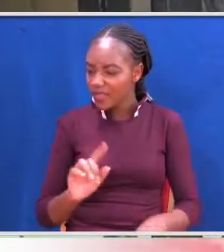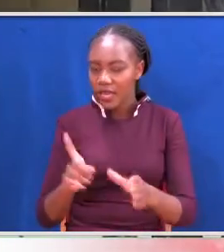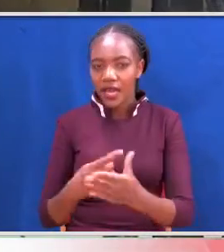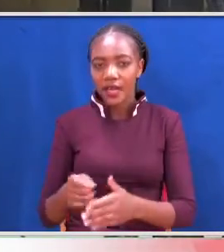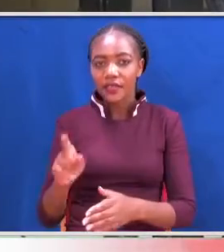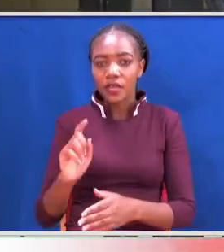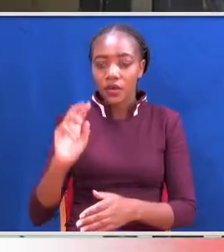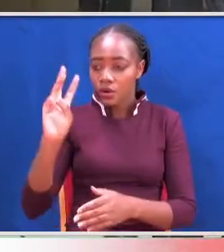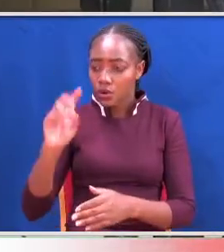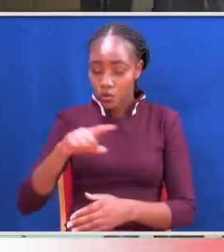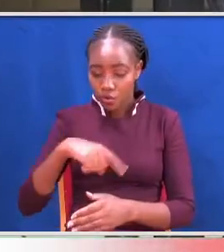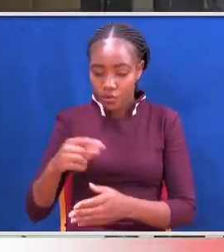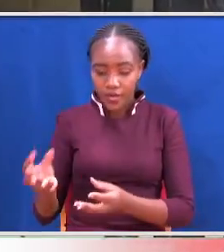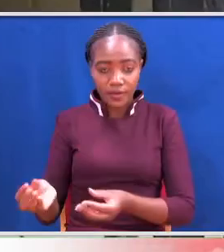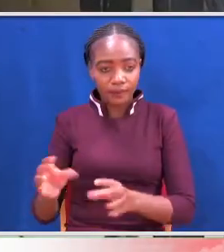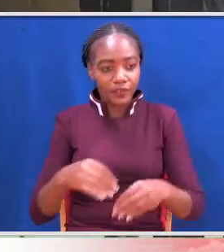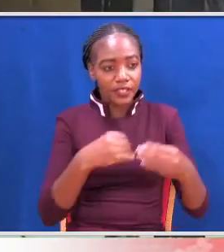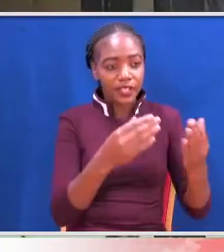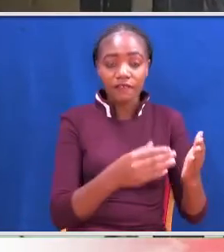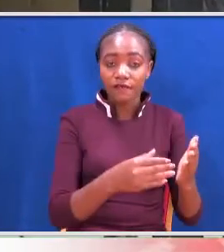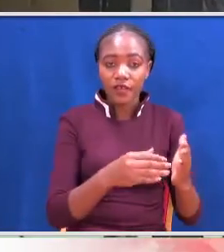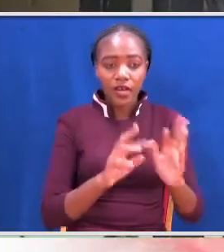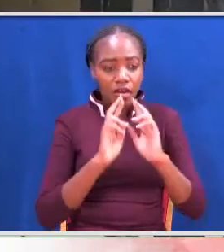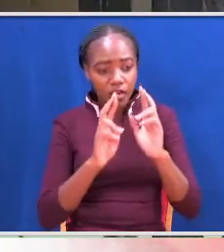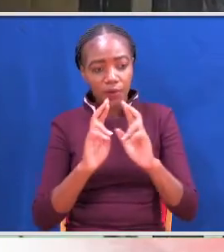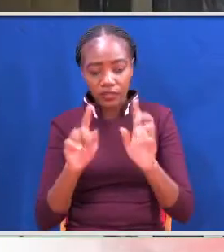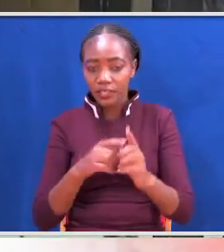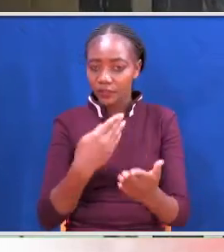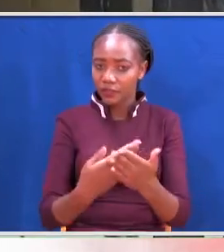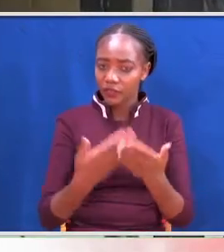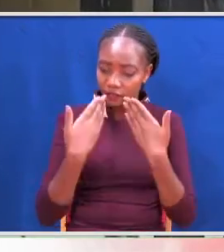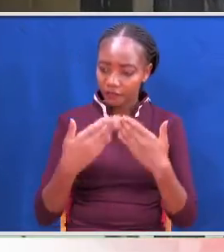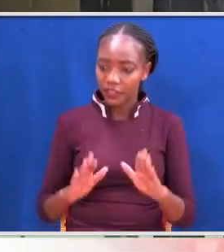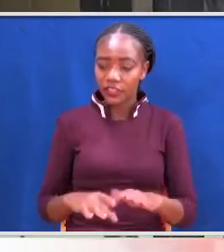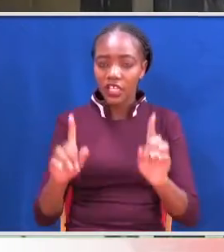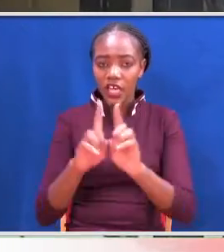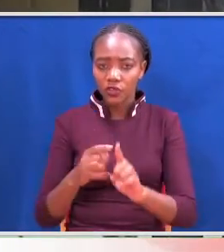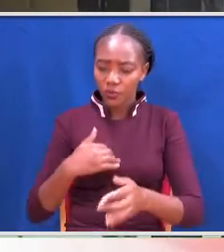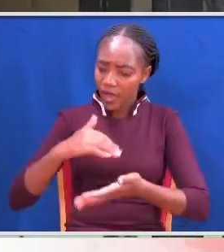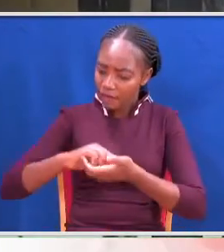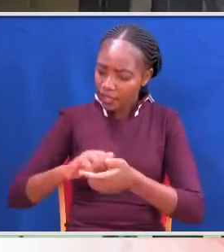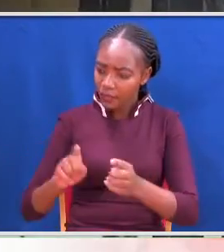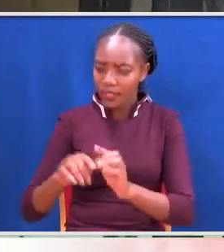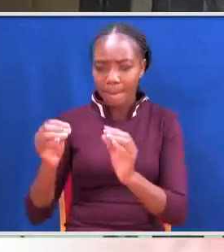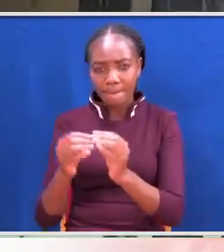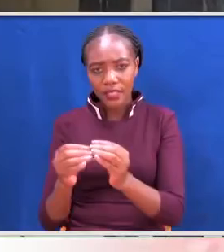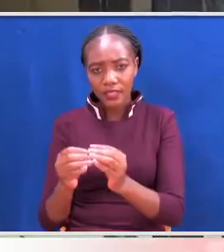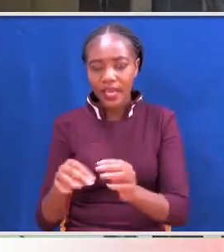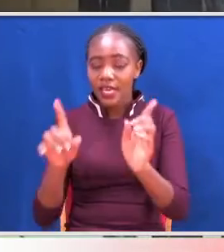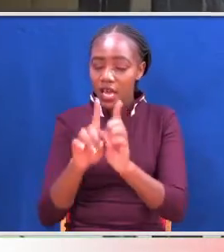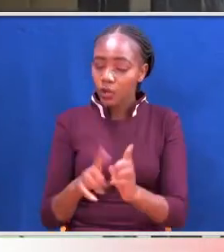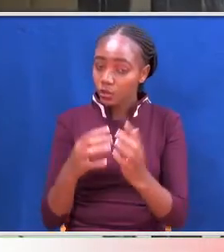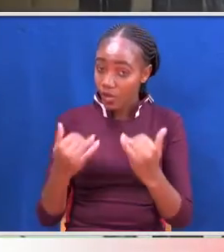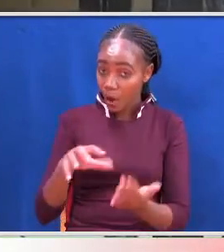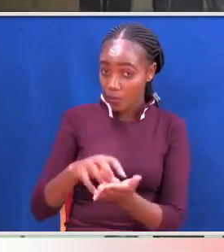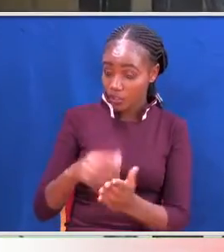presented memorandums to the relevant committee of parliament, we've engaged them, we've had retreats, and our position has been